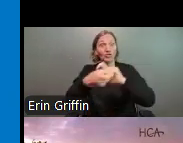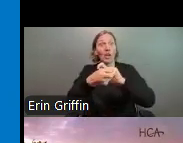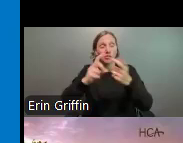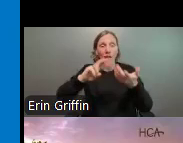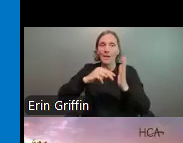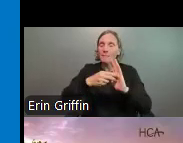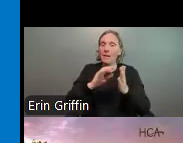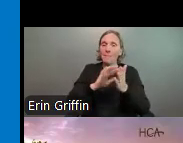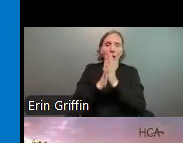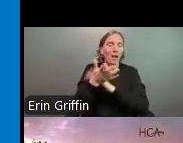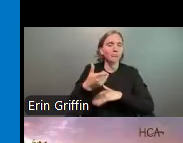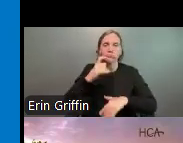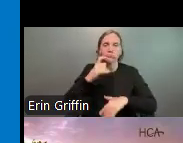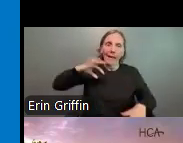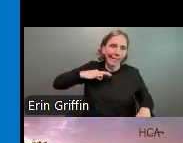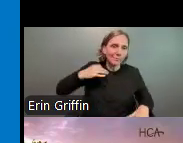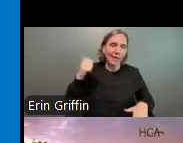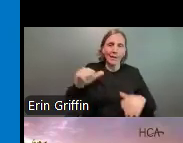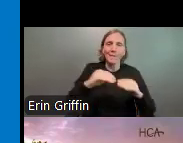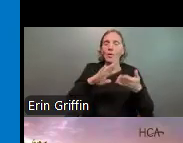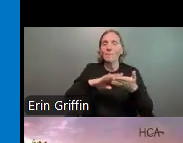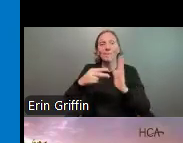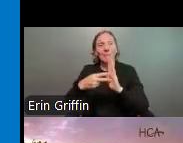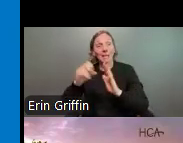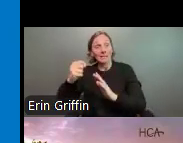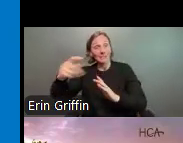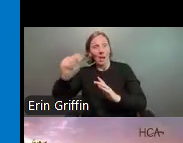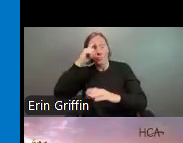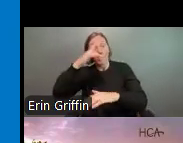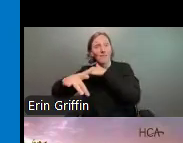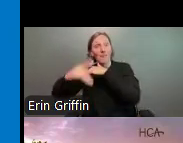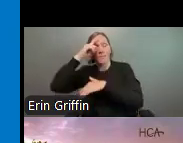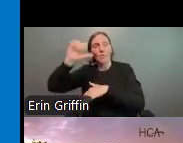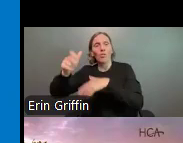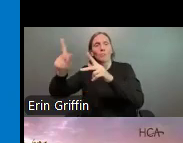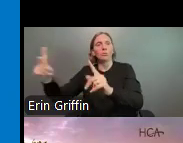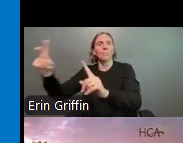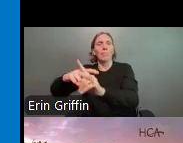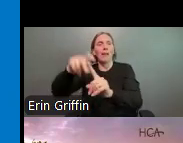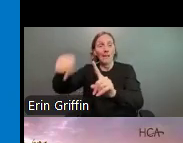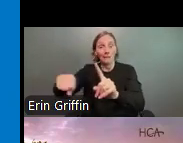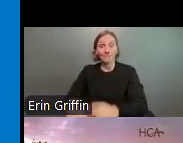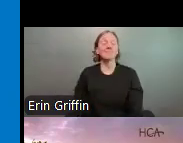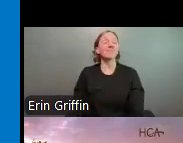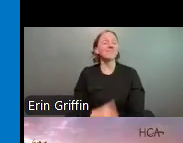ineligible for HE, that spot will open up in theory for someone else to then be able to apply for it. Thank you.